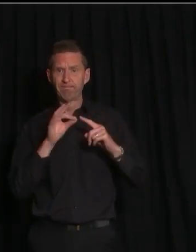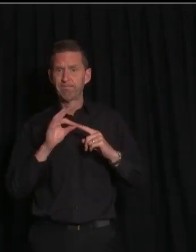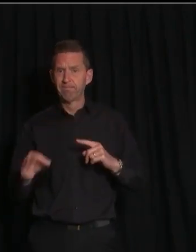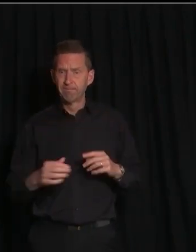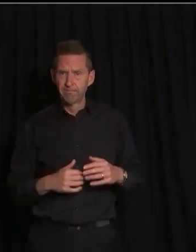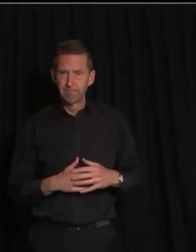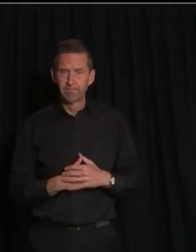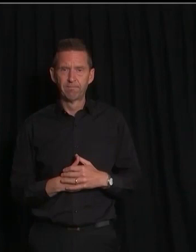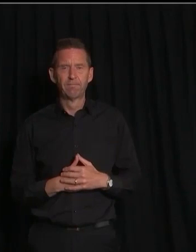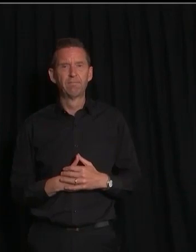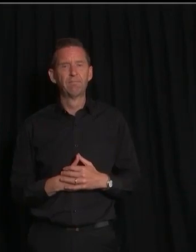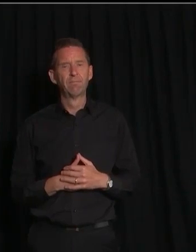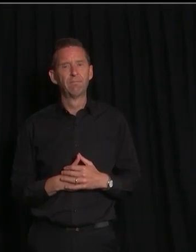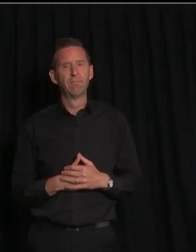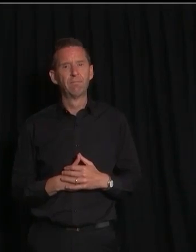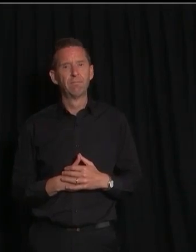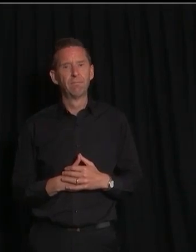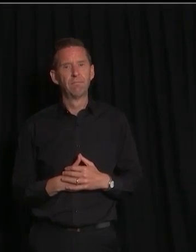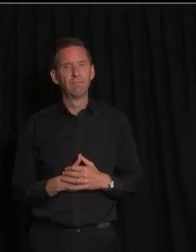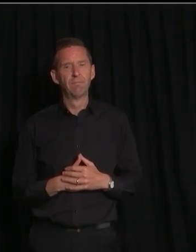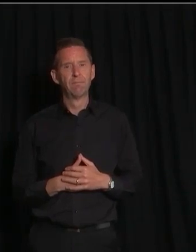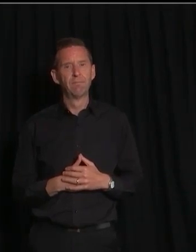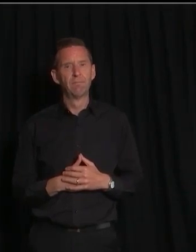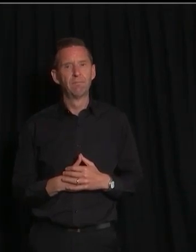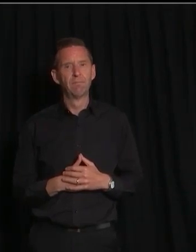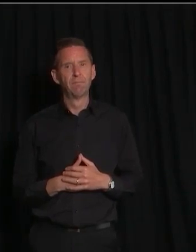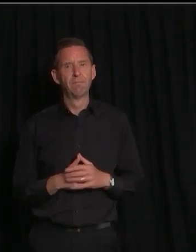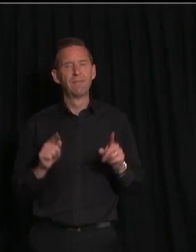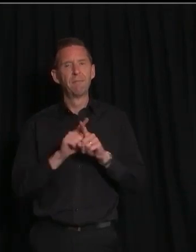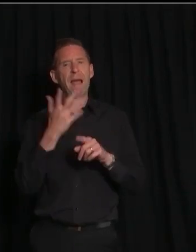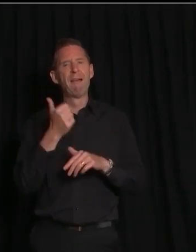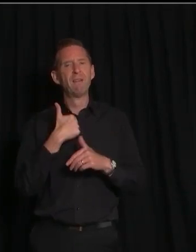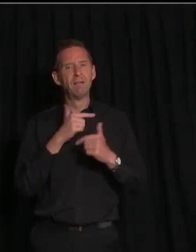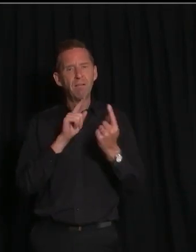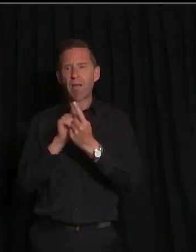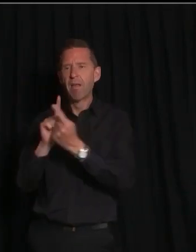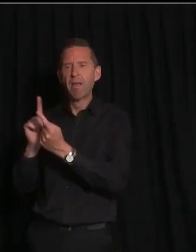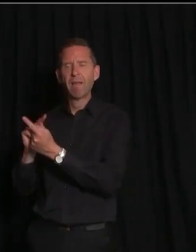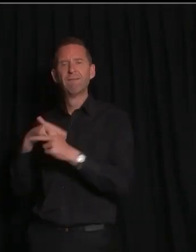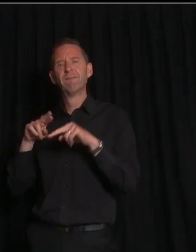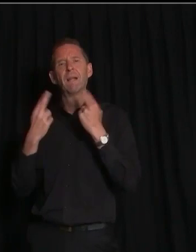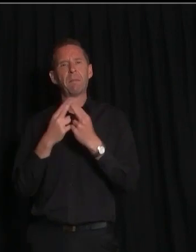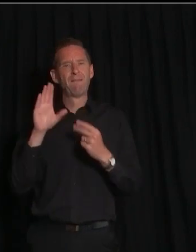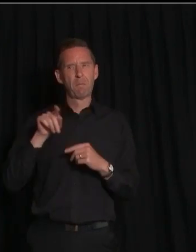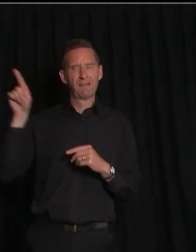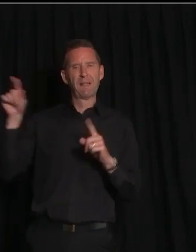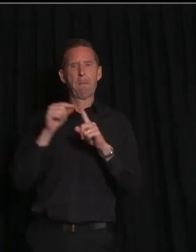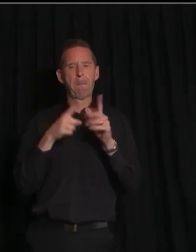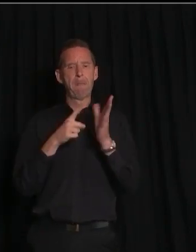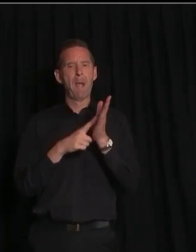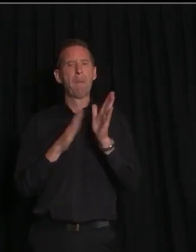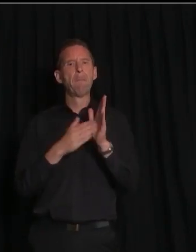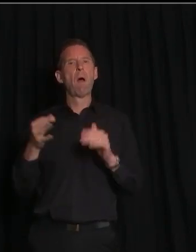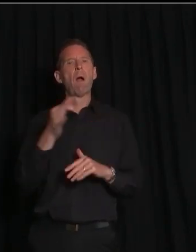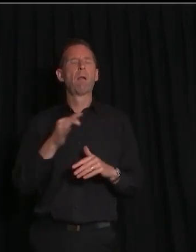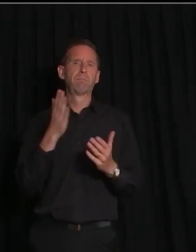hot sec, and there's also been bumping into like my family and stuff from Palm Island, which has been beautiful.